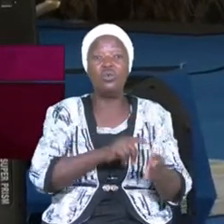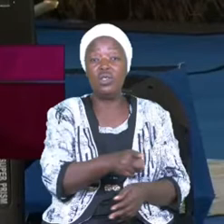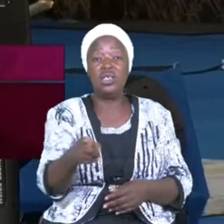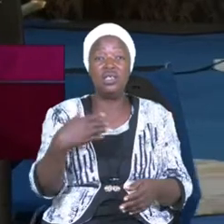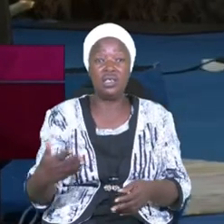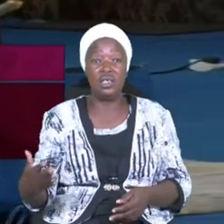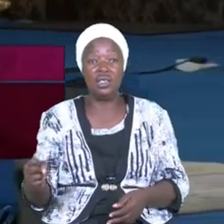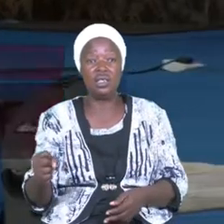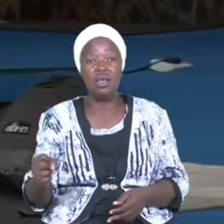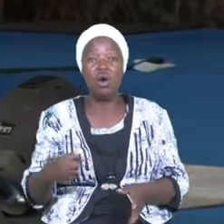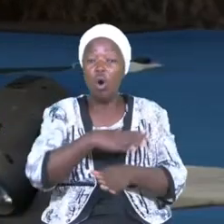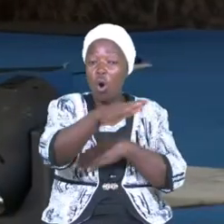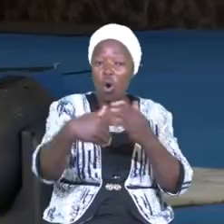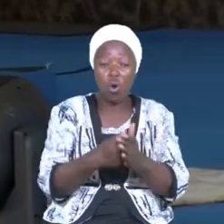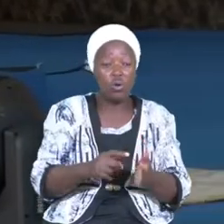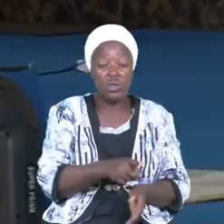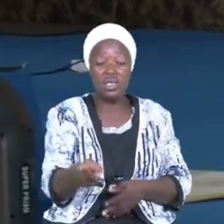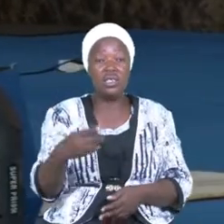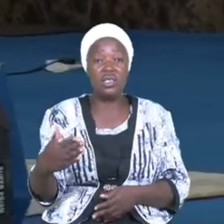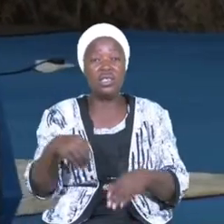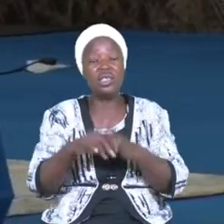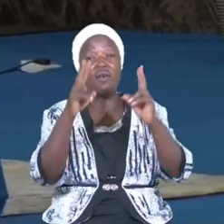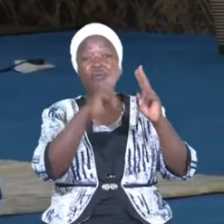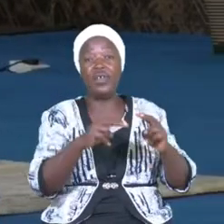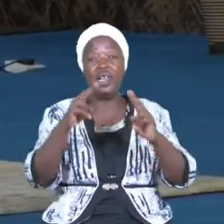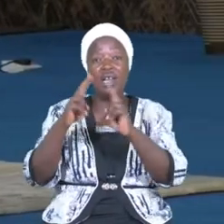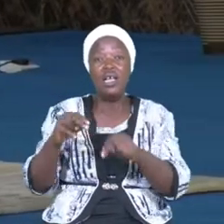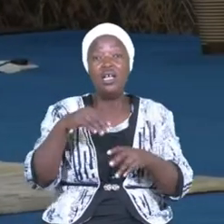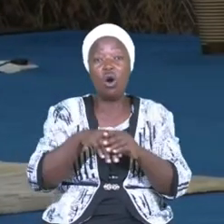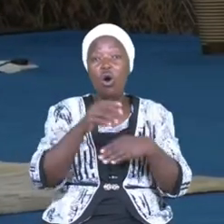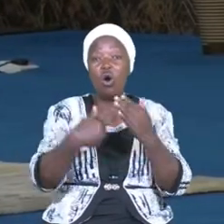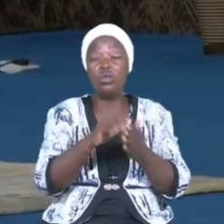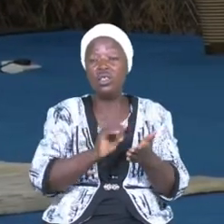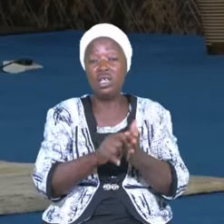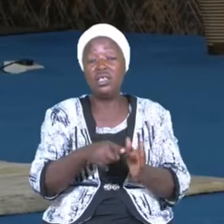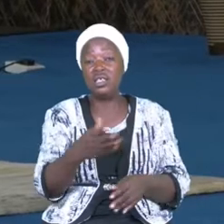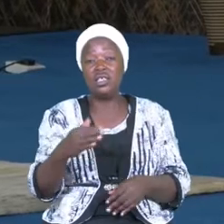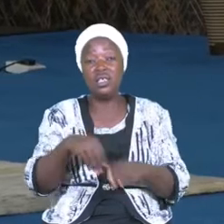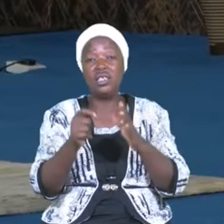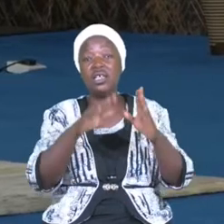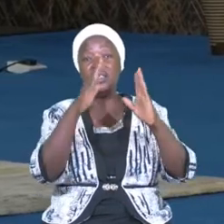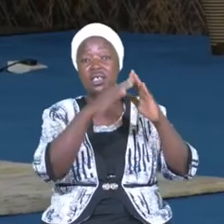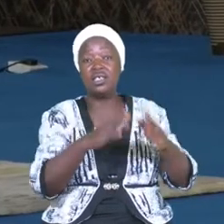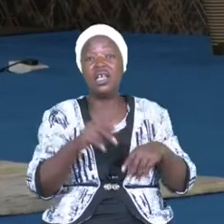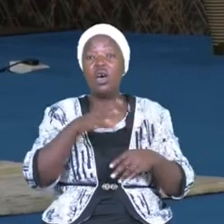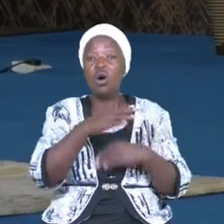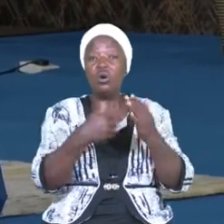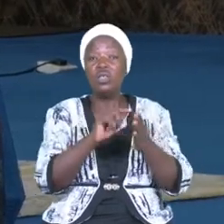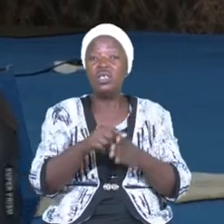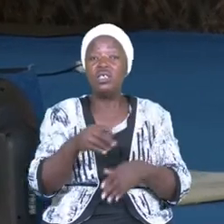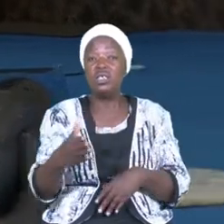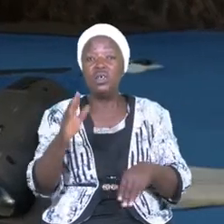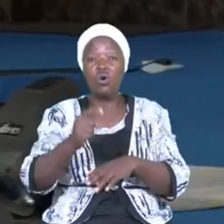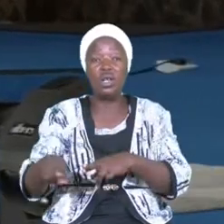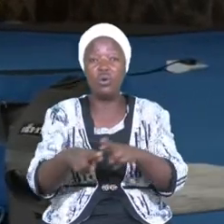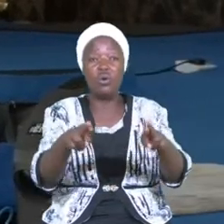all these things in the village, all these things in the city, all these things on the road, all these